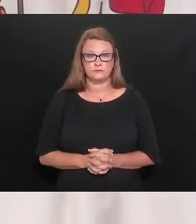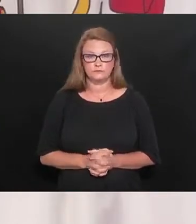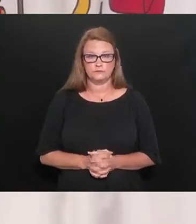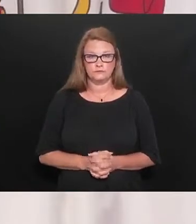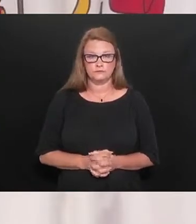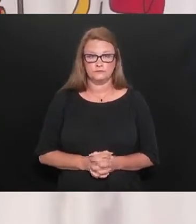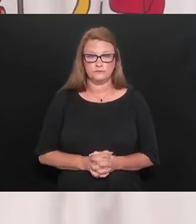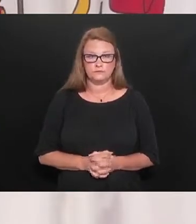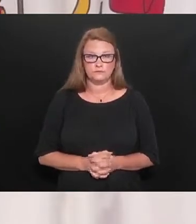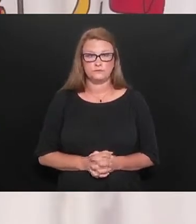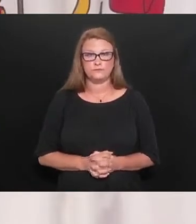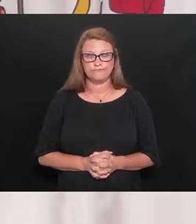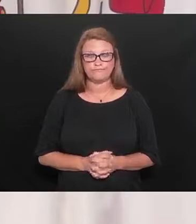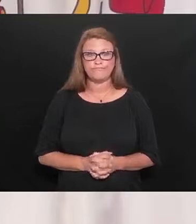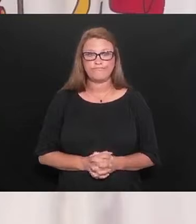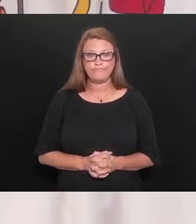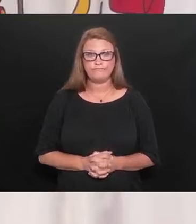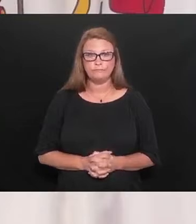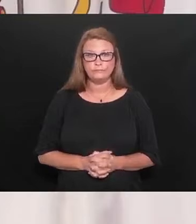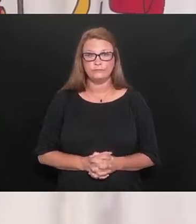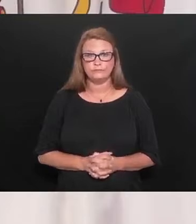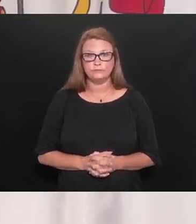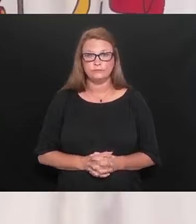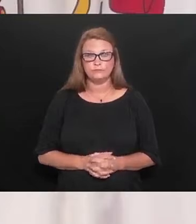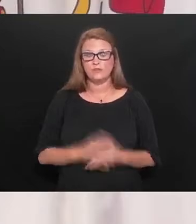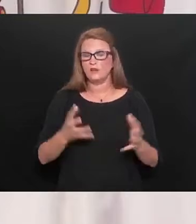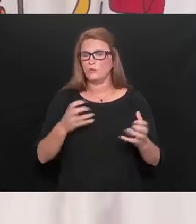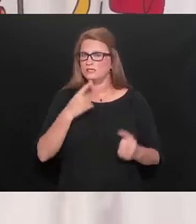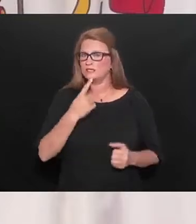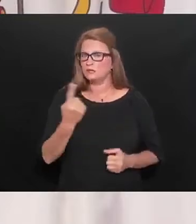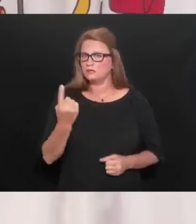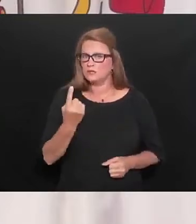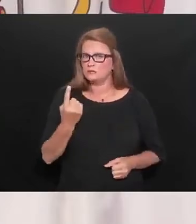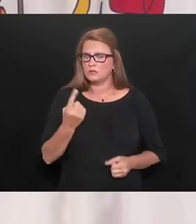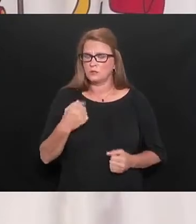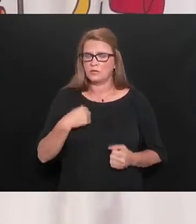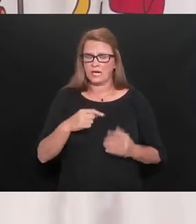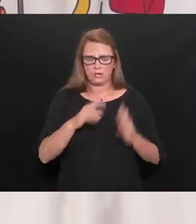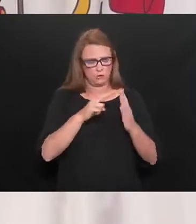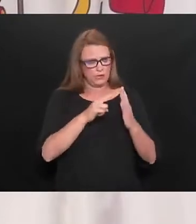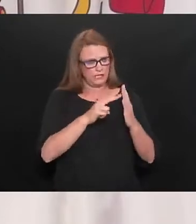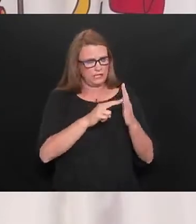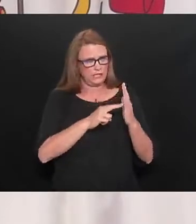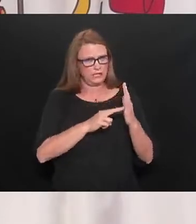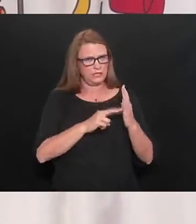Let me tell you just this. When I started reading these, the